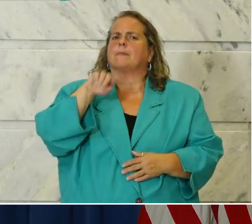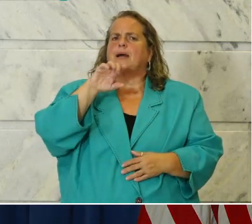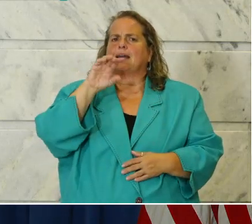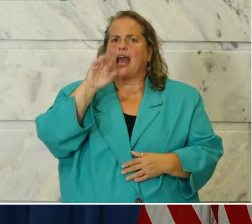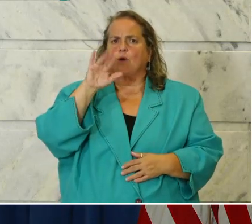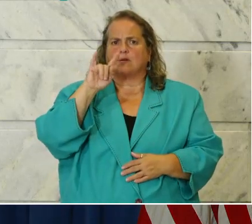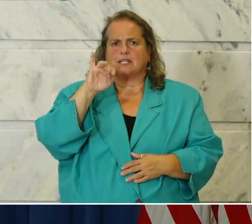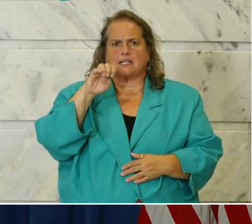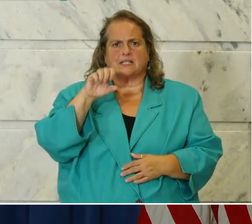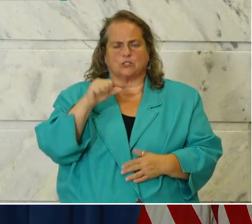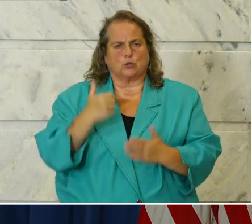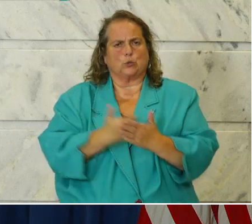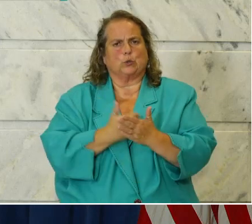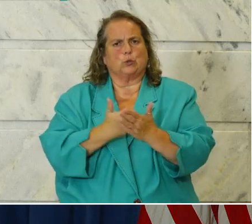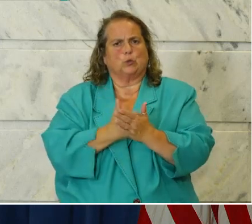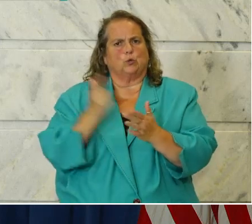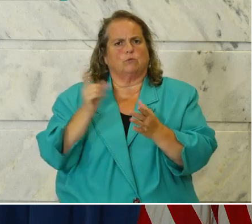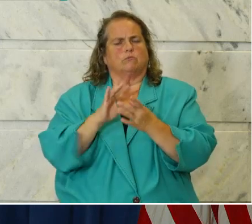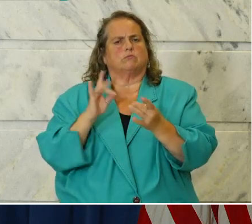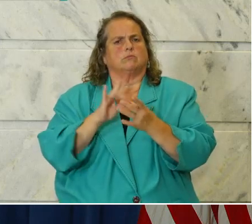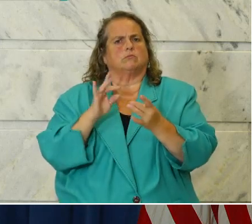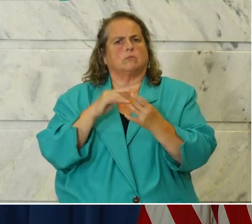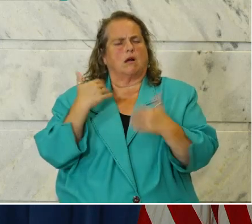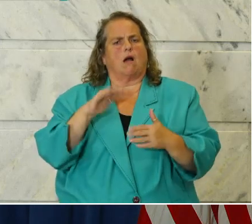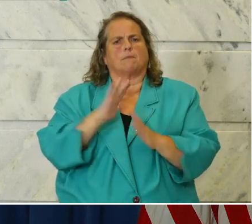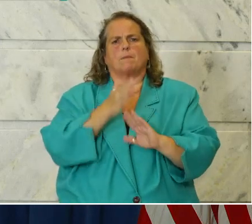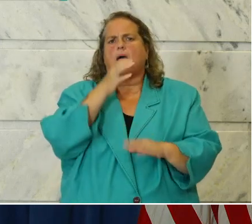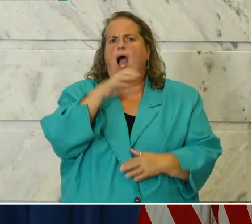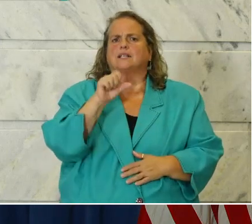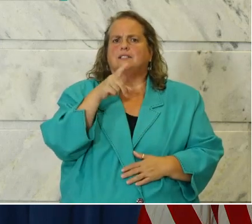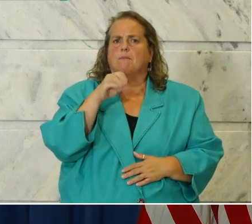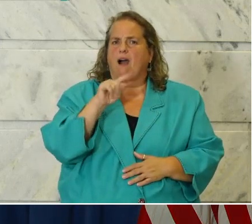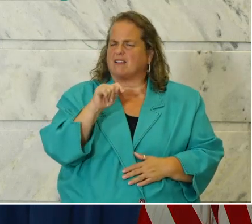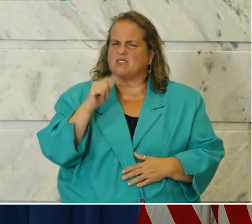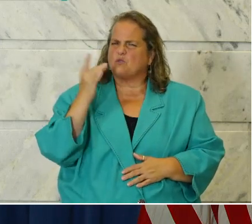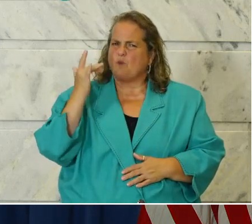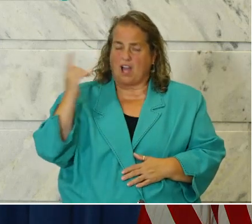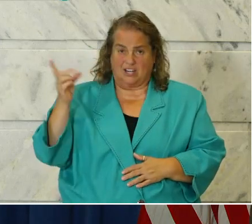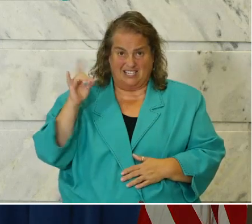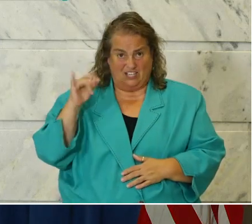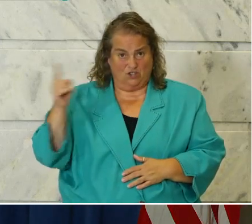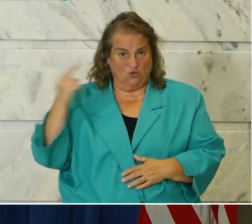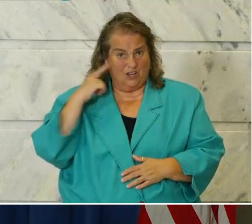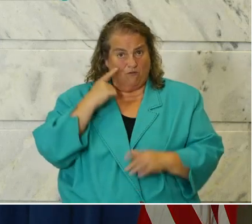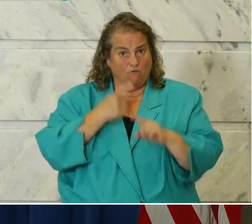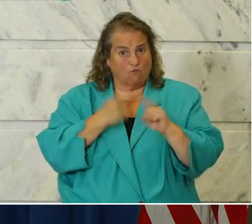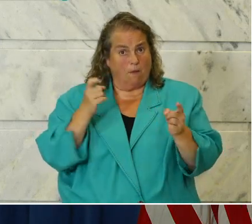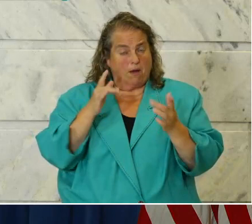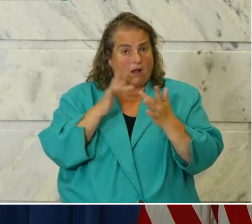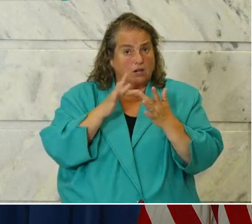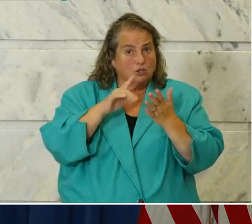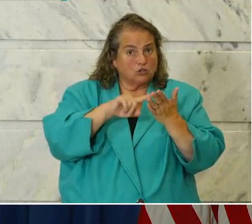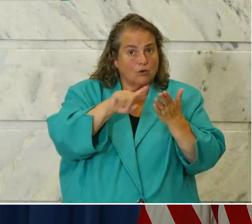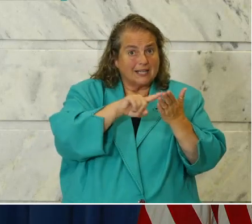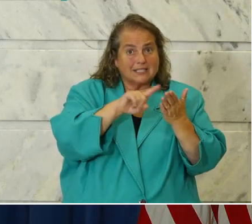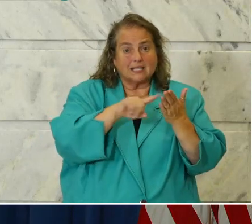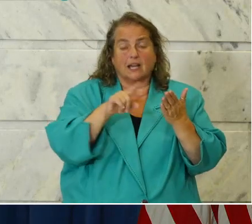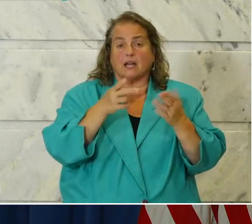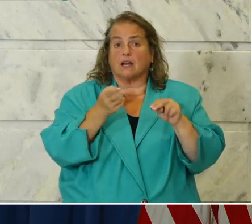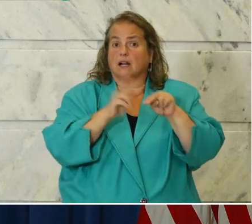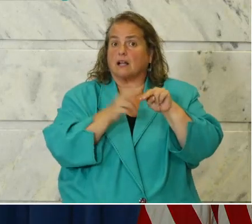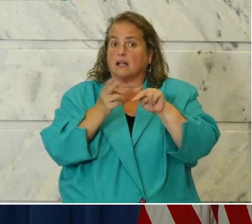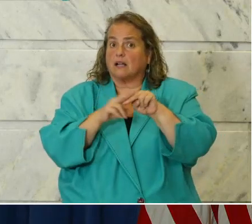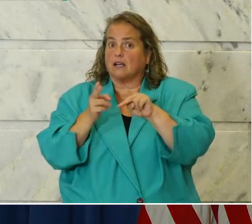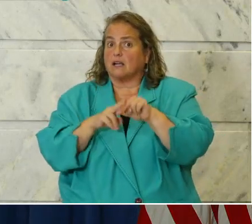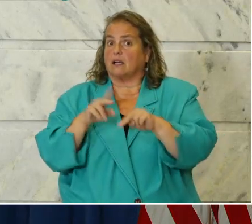on why these are suddenly becoming hotspots? So the question is, with new counties that we are reading out